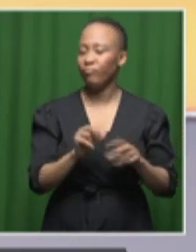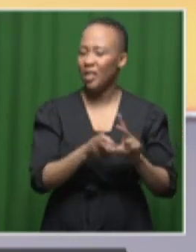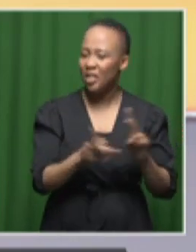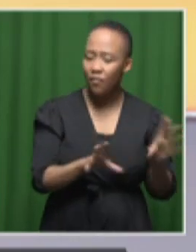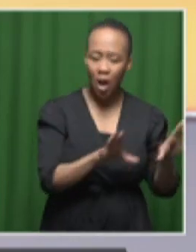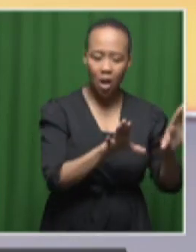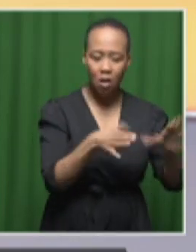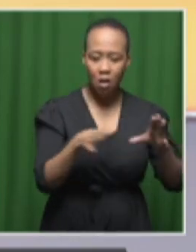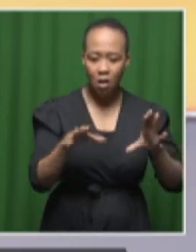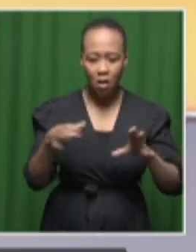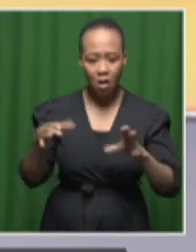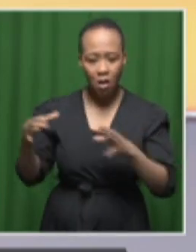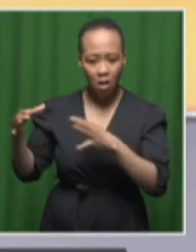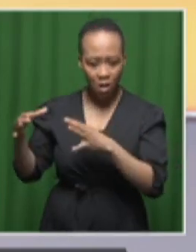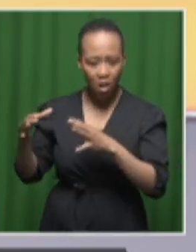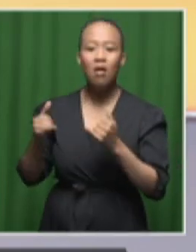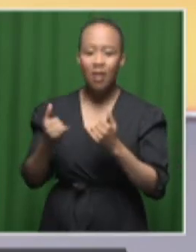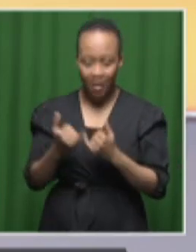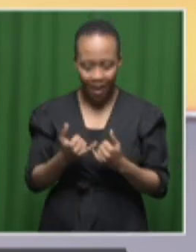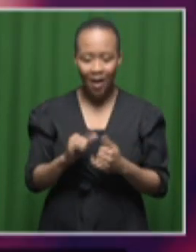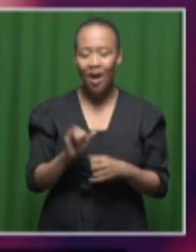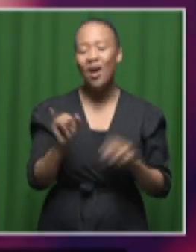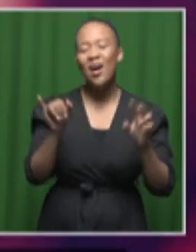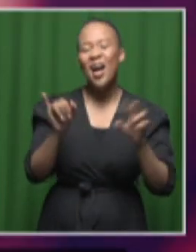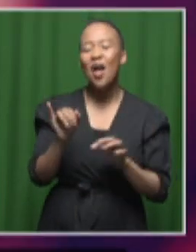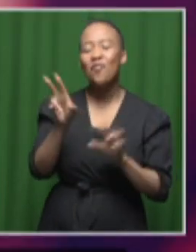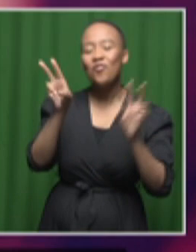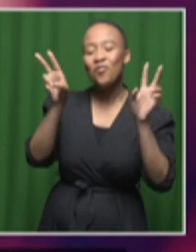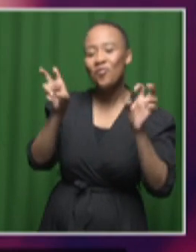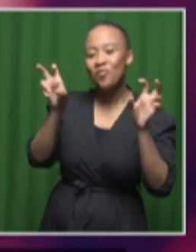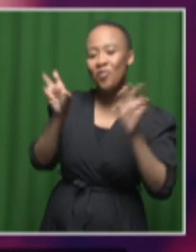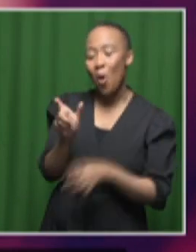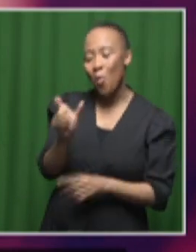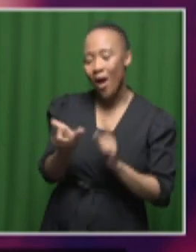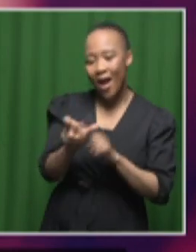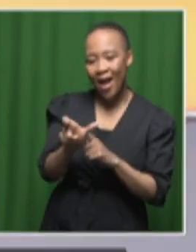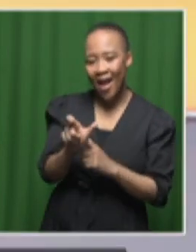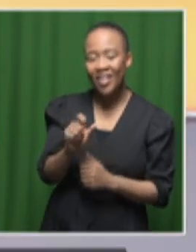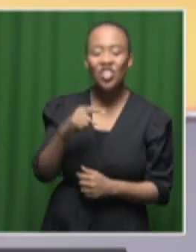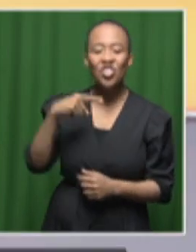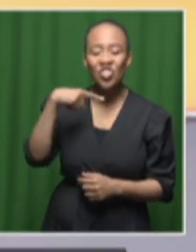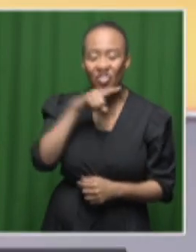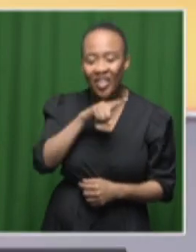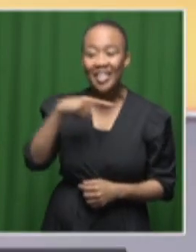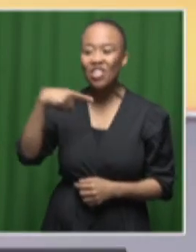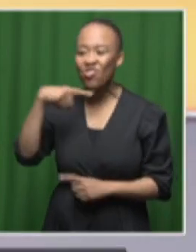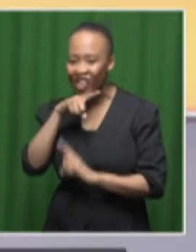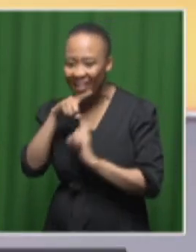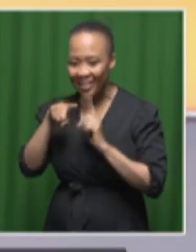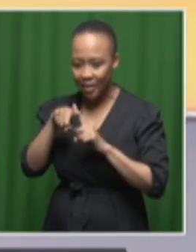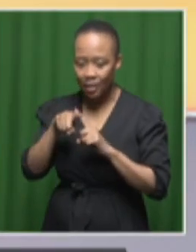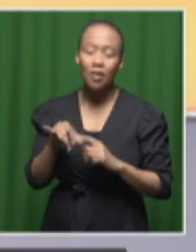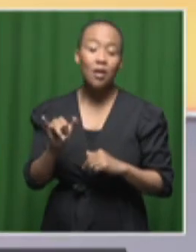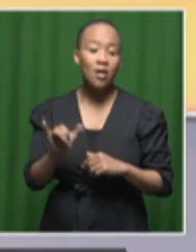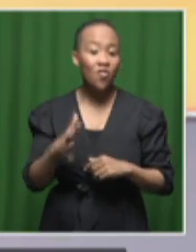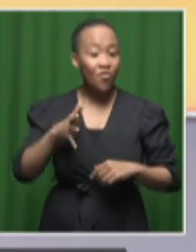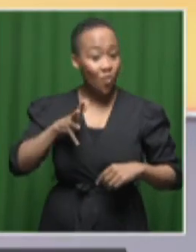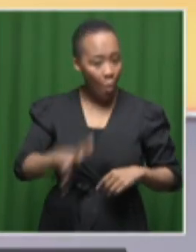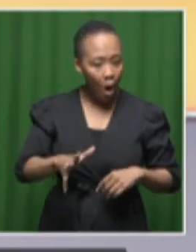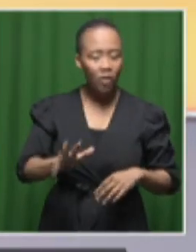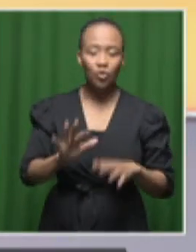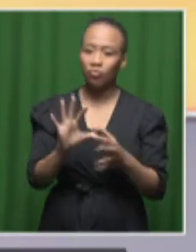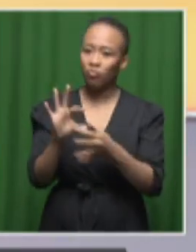it does, I like the term you use, cheat sheet. It does become almost like a bit of a steer for anybody who wants to engage with youth, connect with youth,